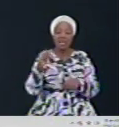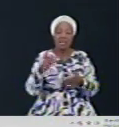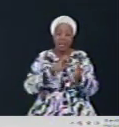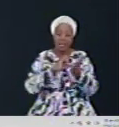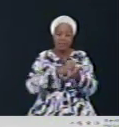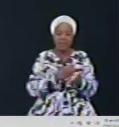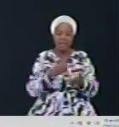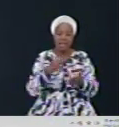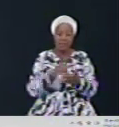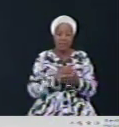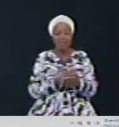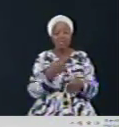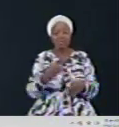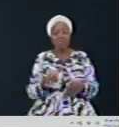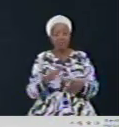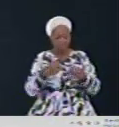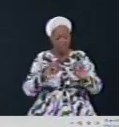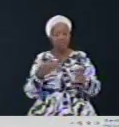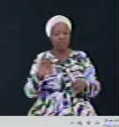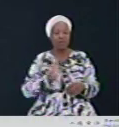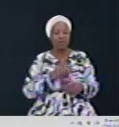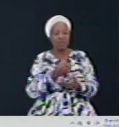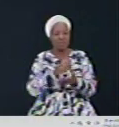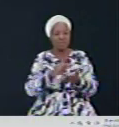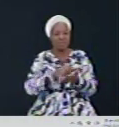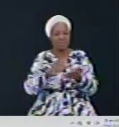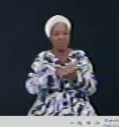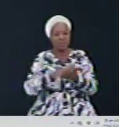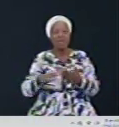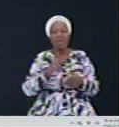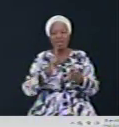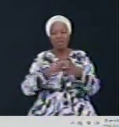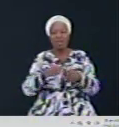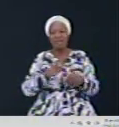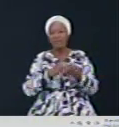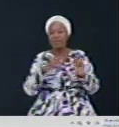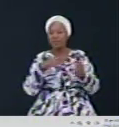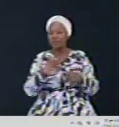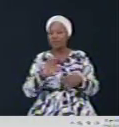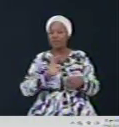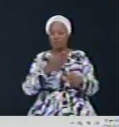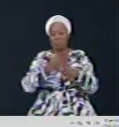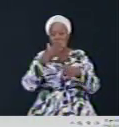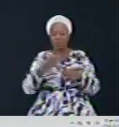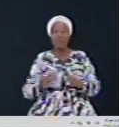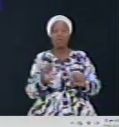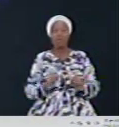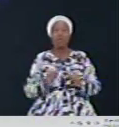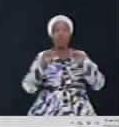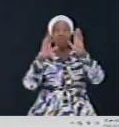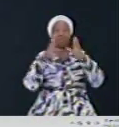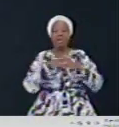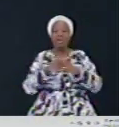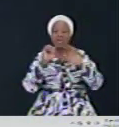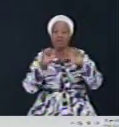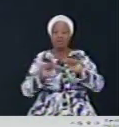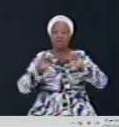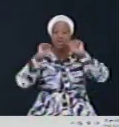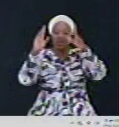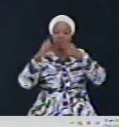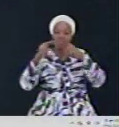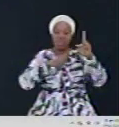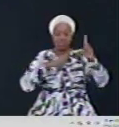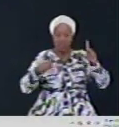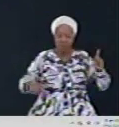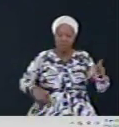of our sanctification, as our evidence of total submission and surrender unto the